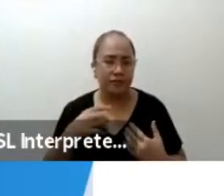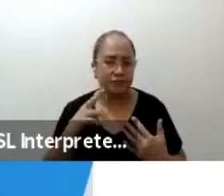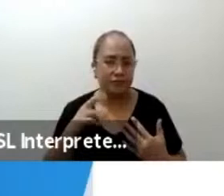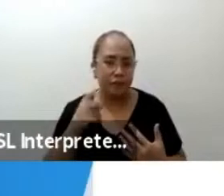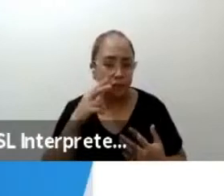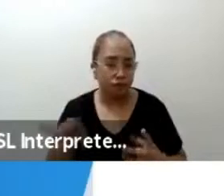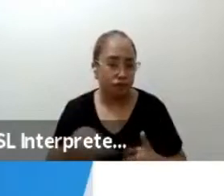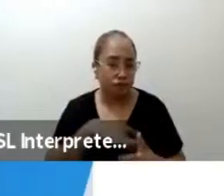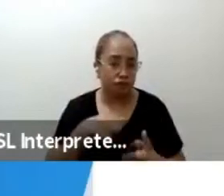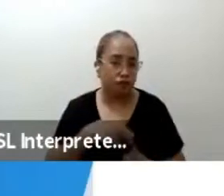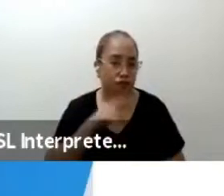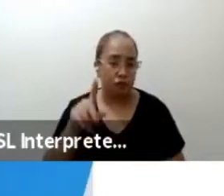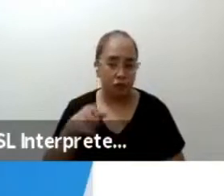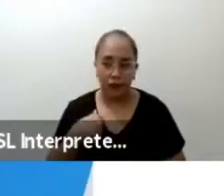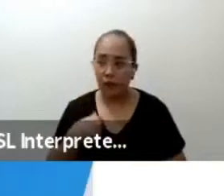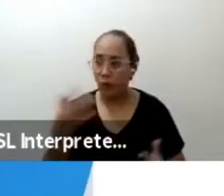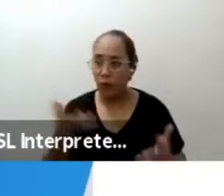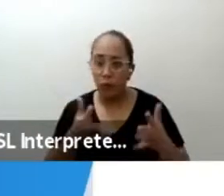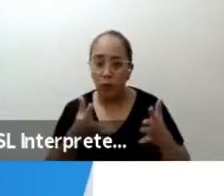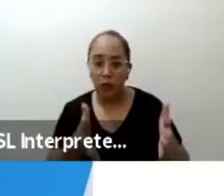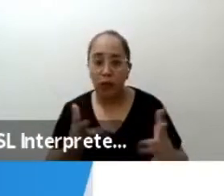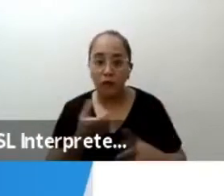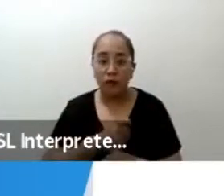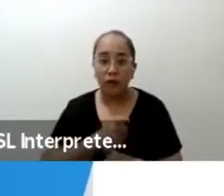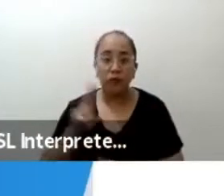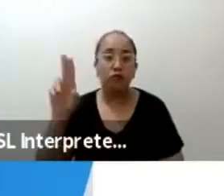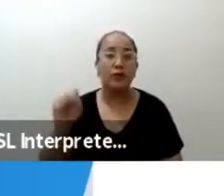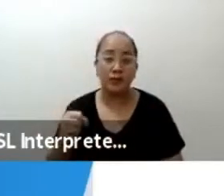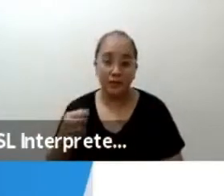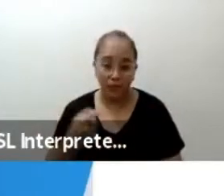mga vaccine platforms galing dyan sa US.